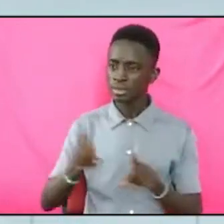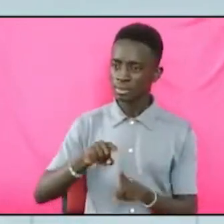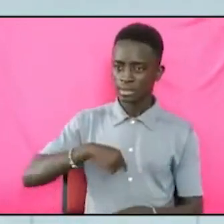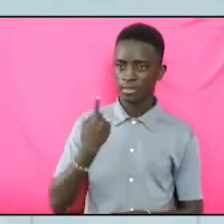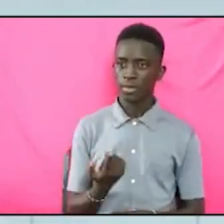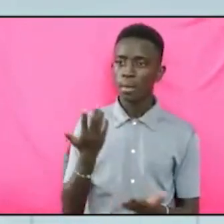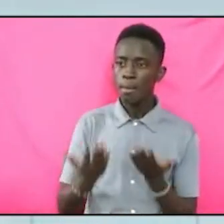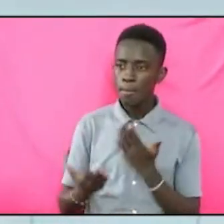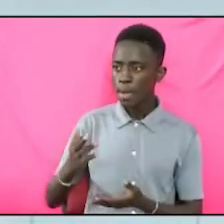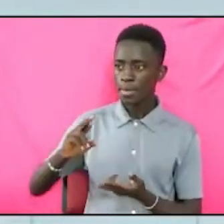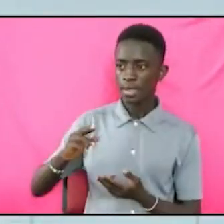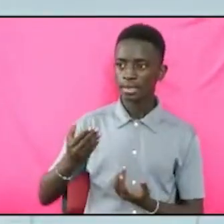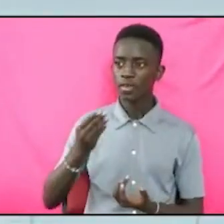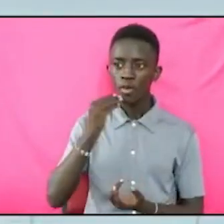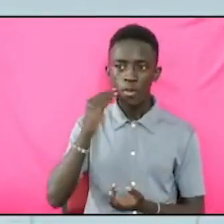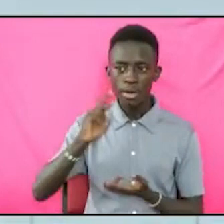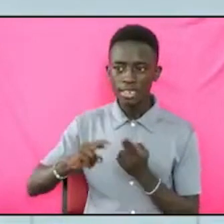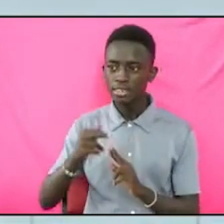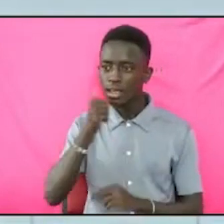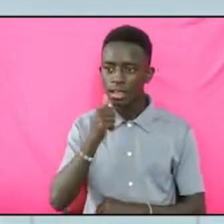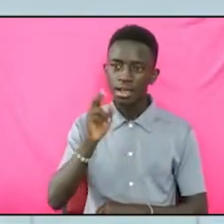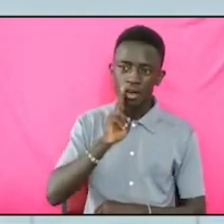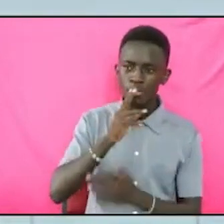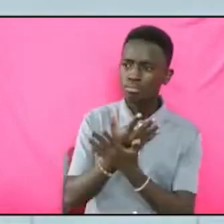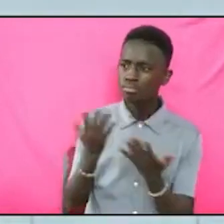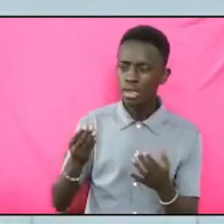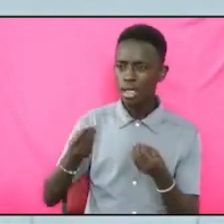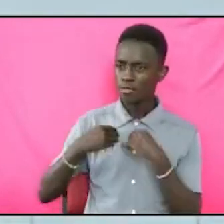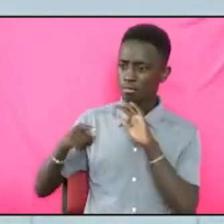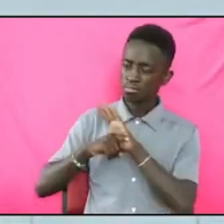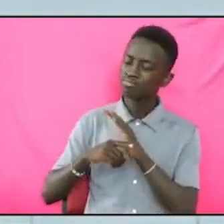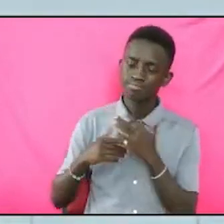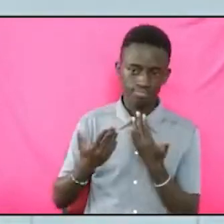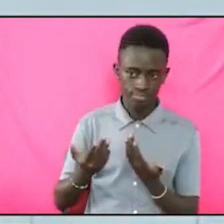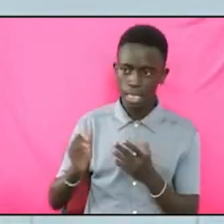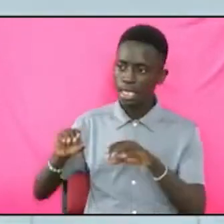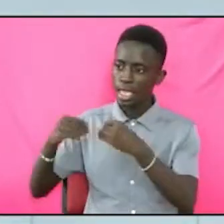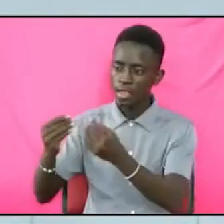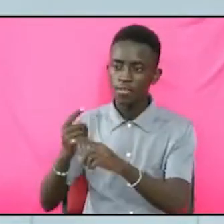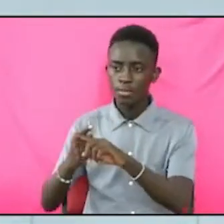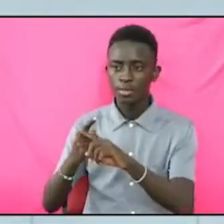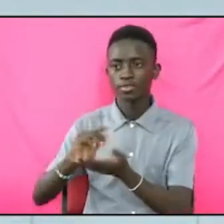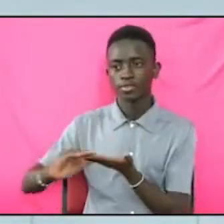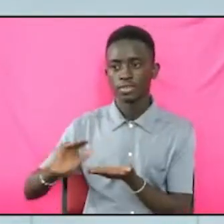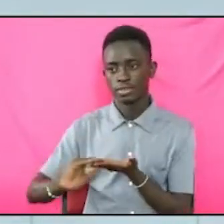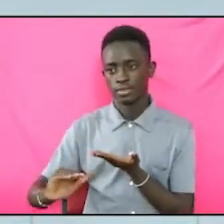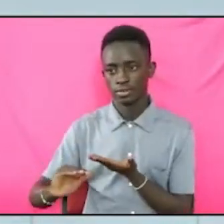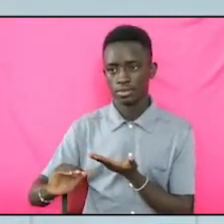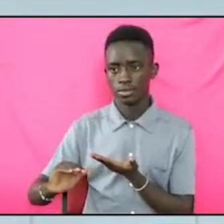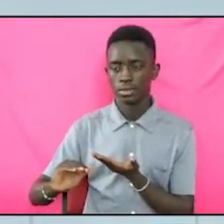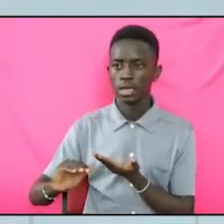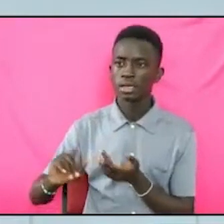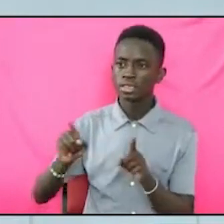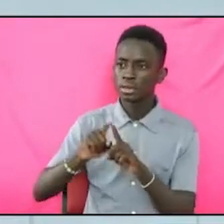relatives? Please forgive. I read on a Twitter a young man complaining that I stopped, it was raining,